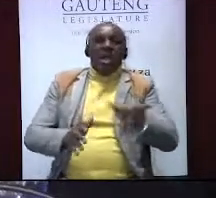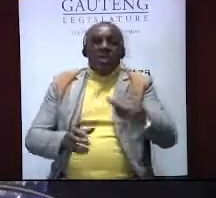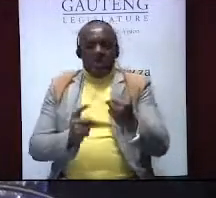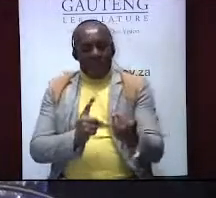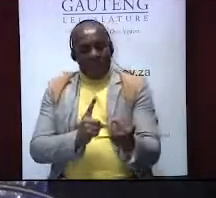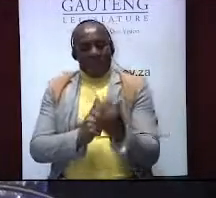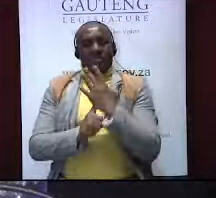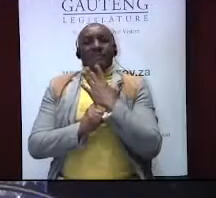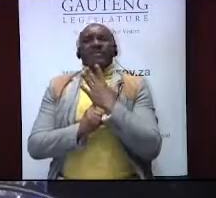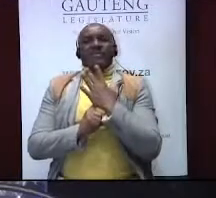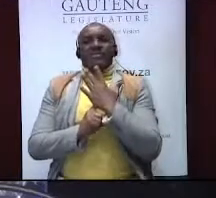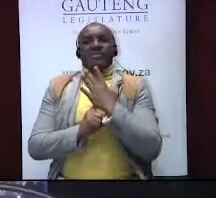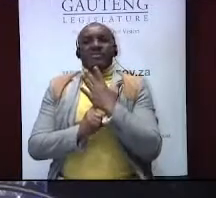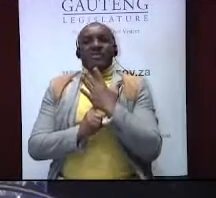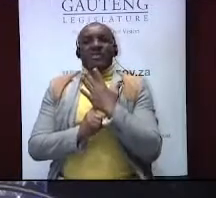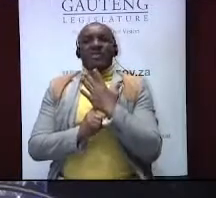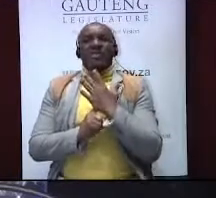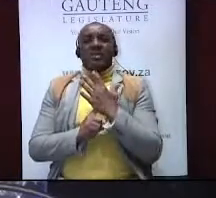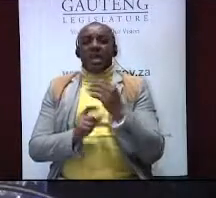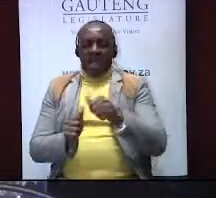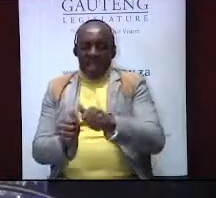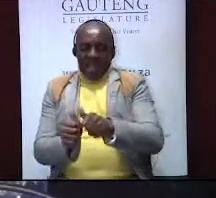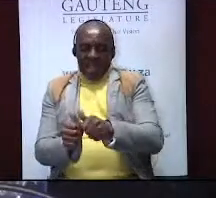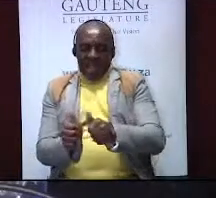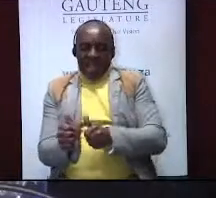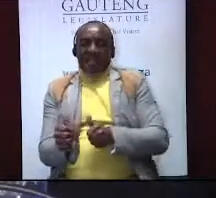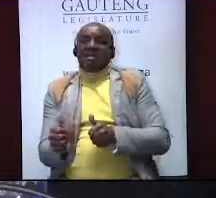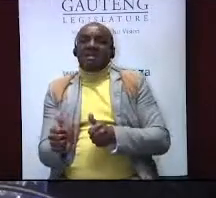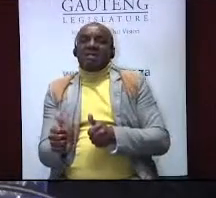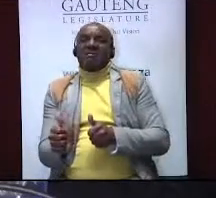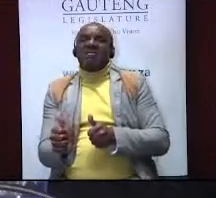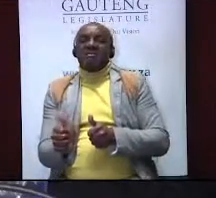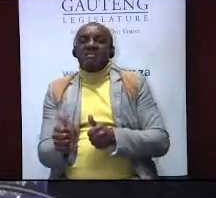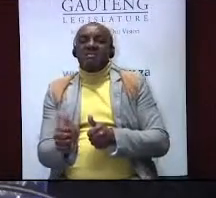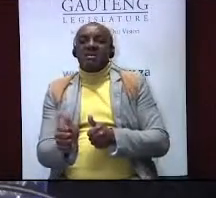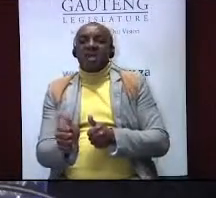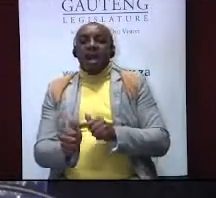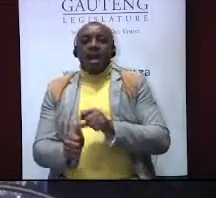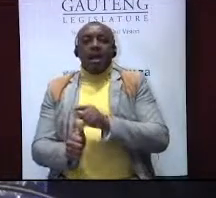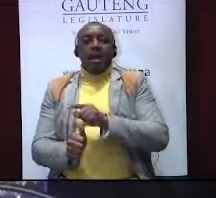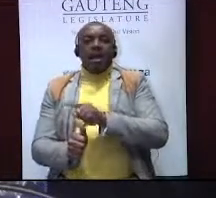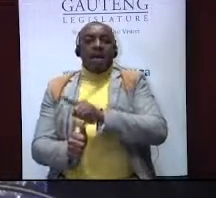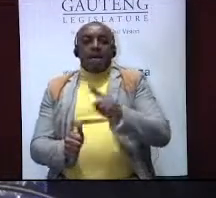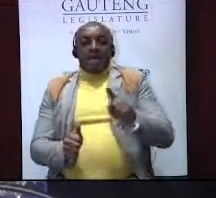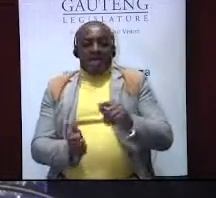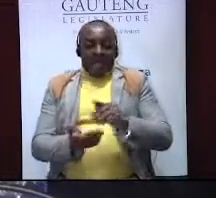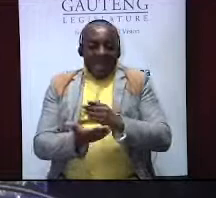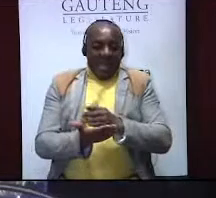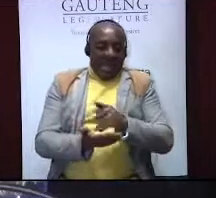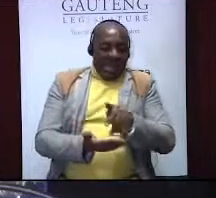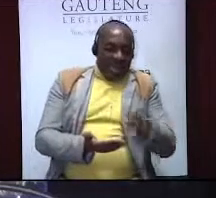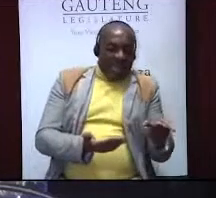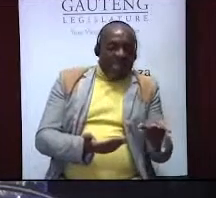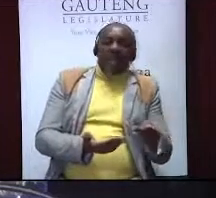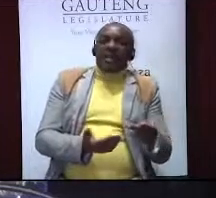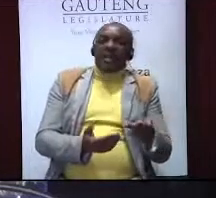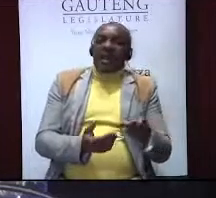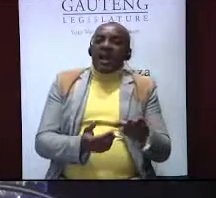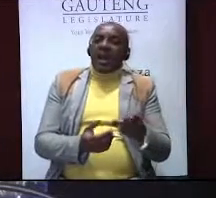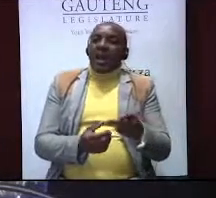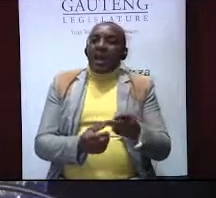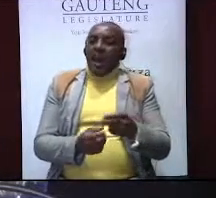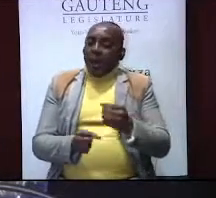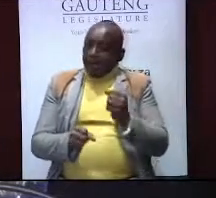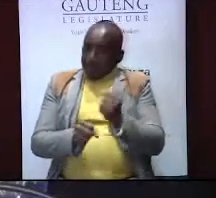affecting us negatively. But there are others that are homemade, such as